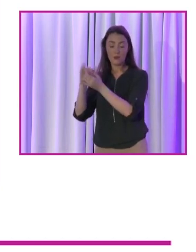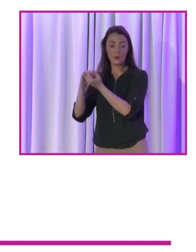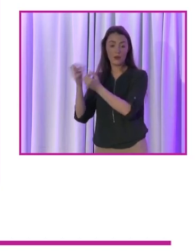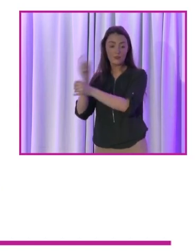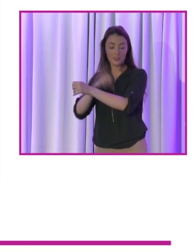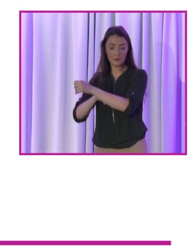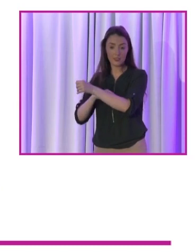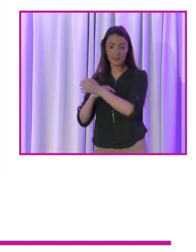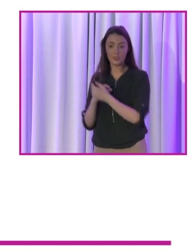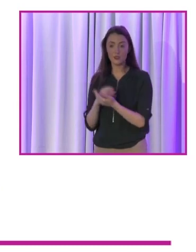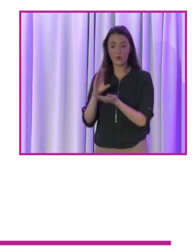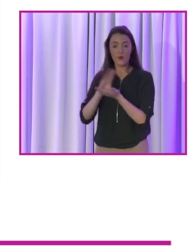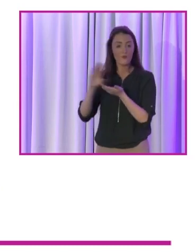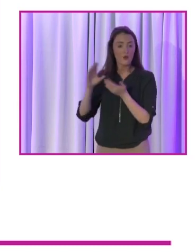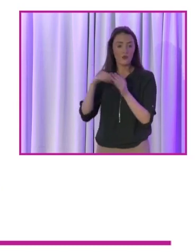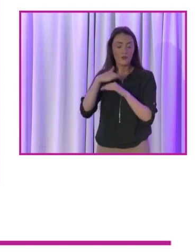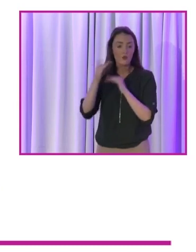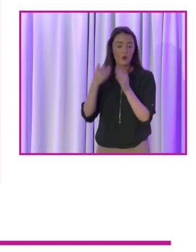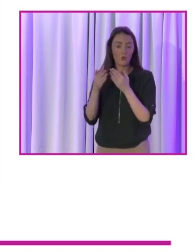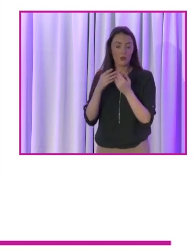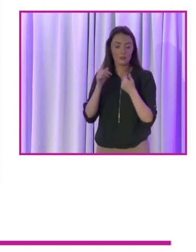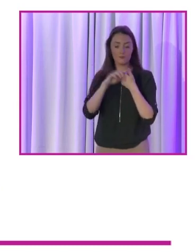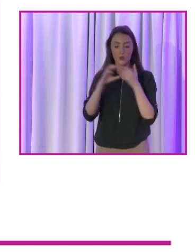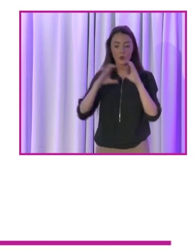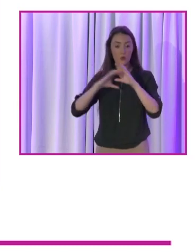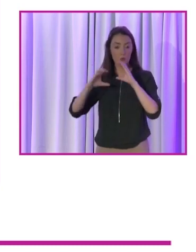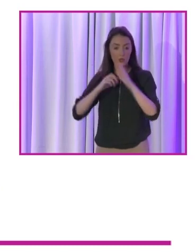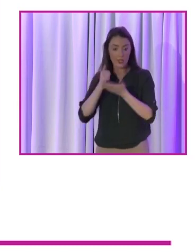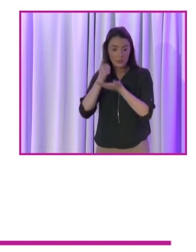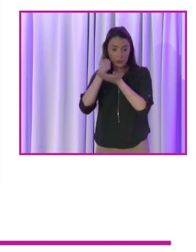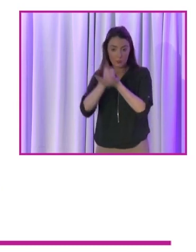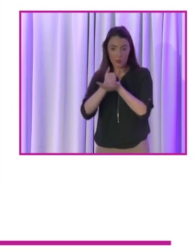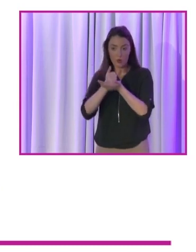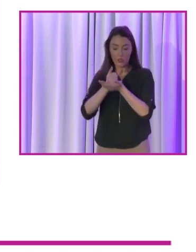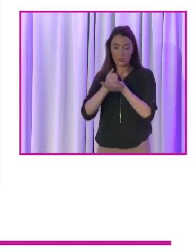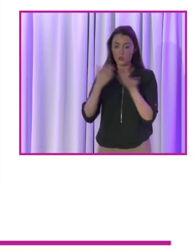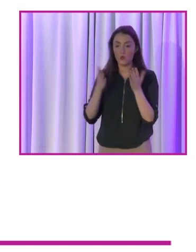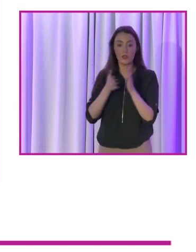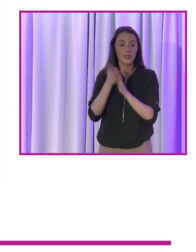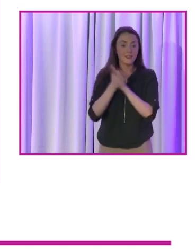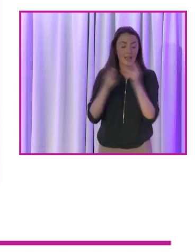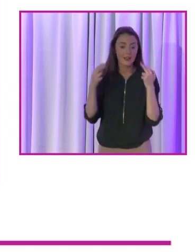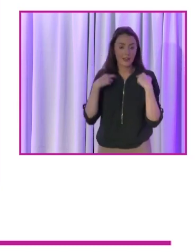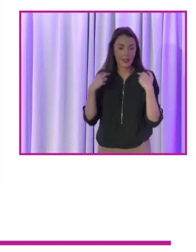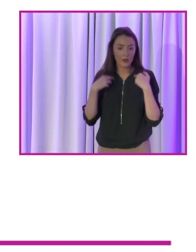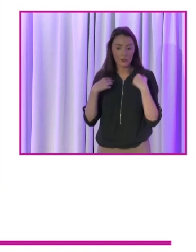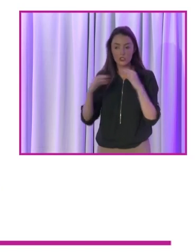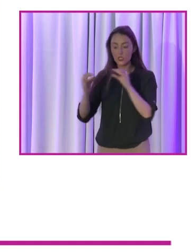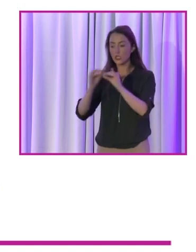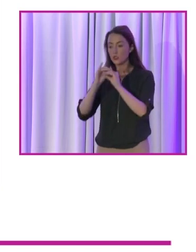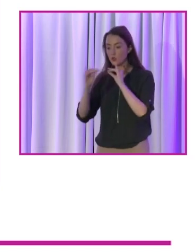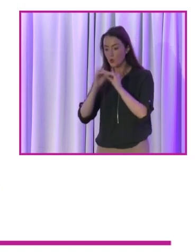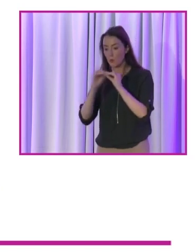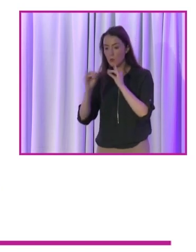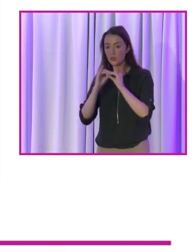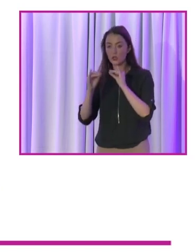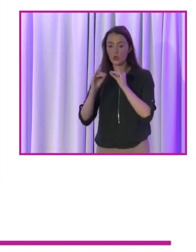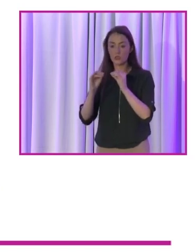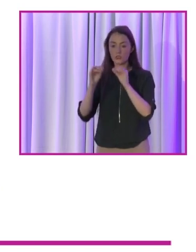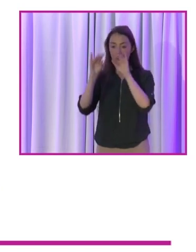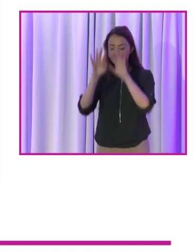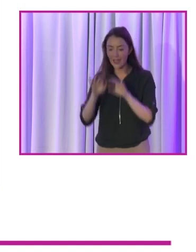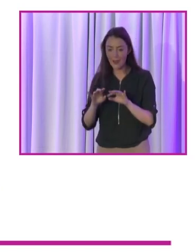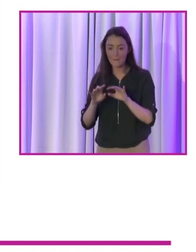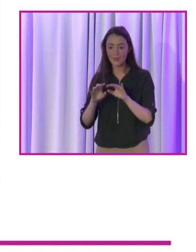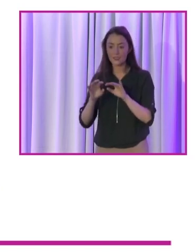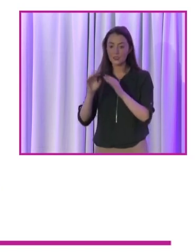adjustments, such as communication support. That can be British Sign Language, interpreters, a palimpsest, note